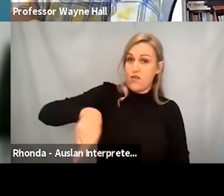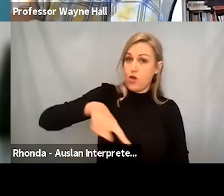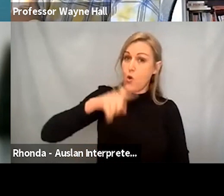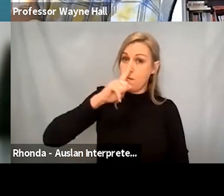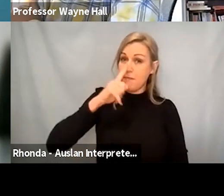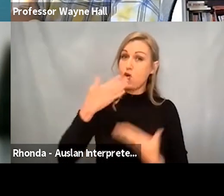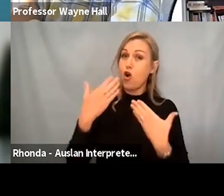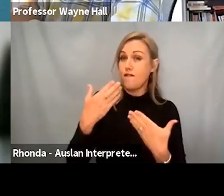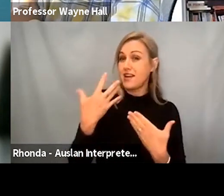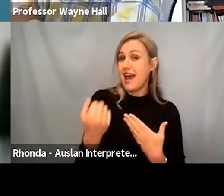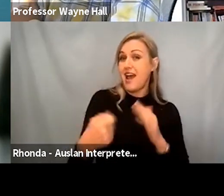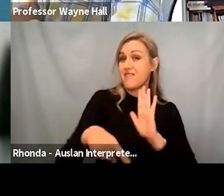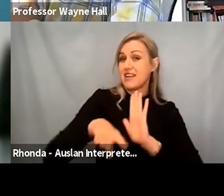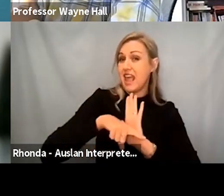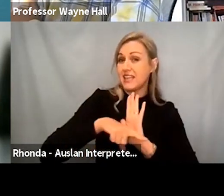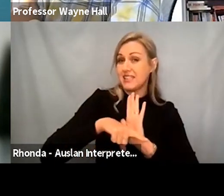adverse,